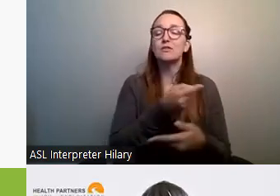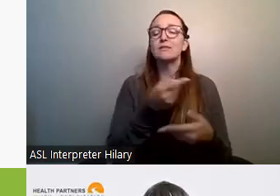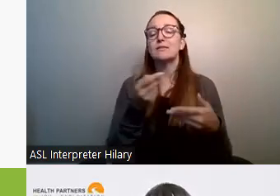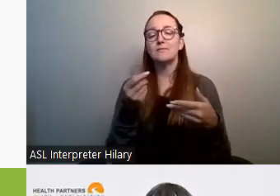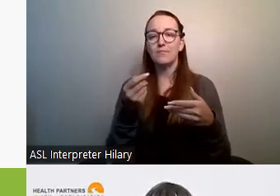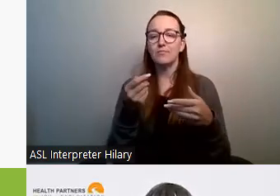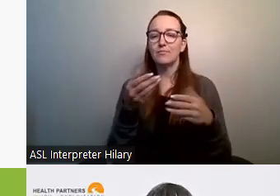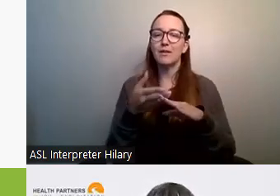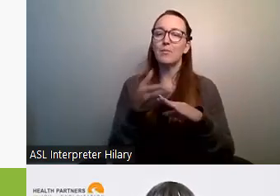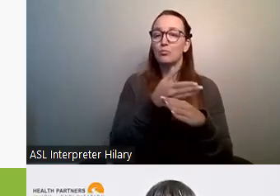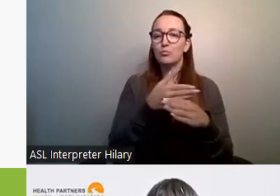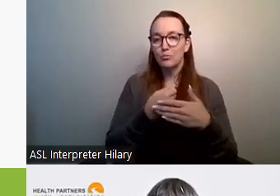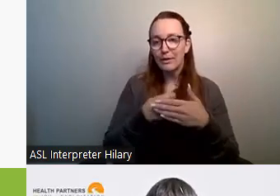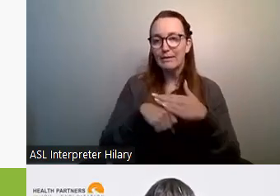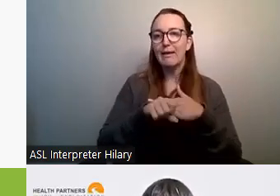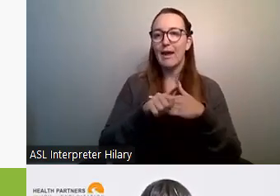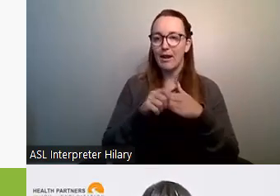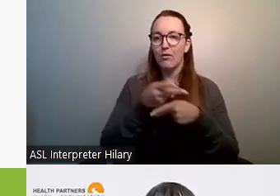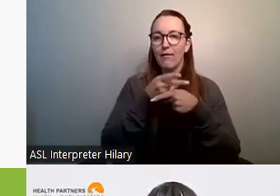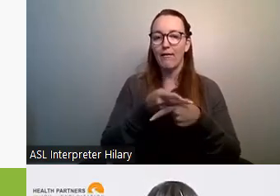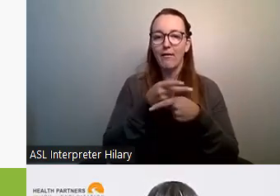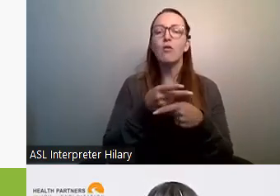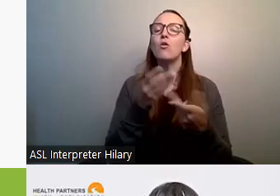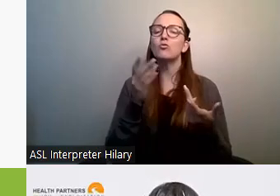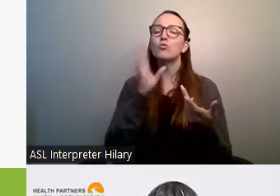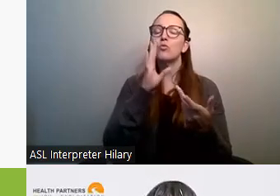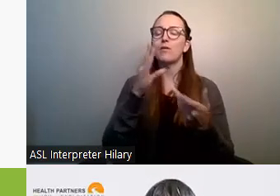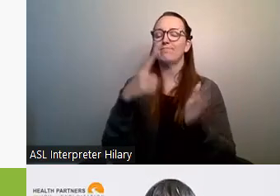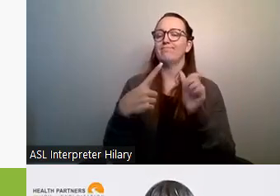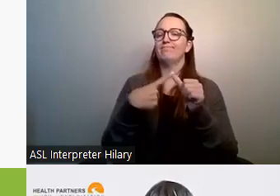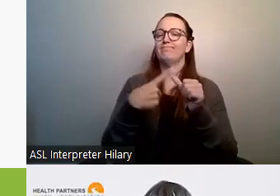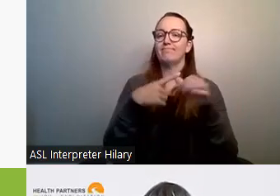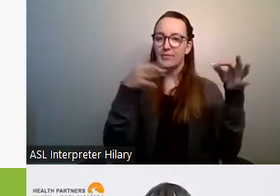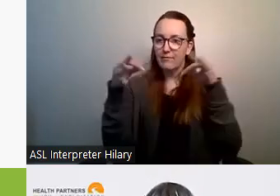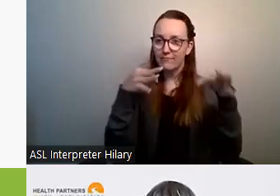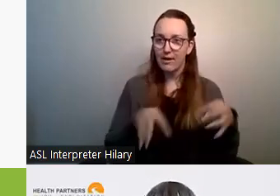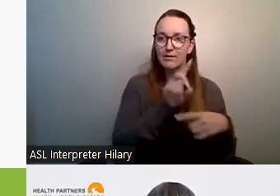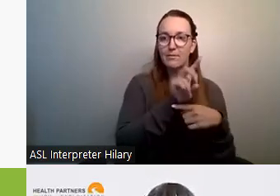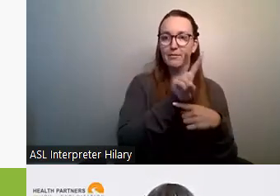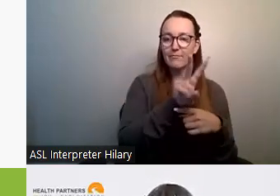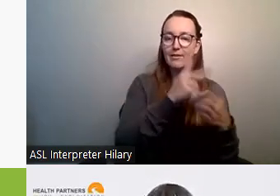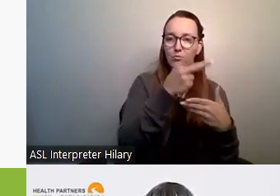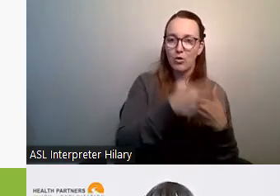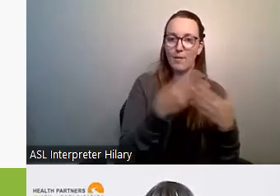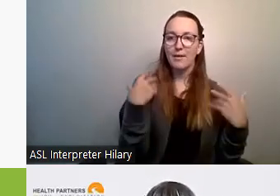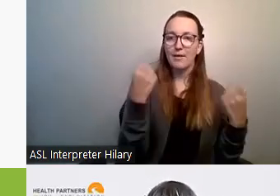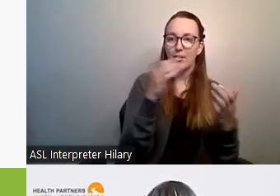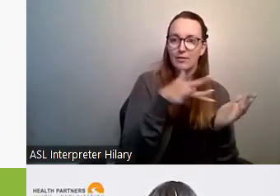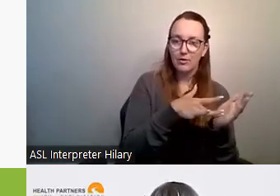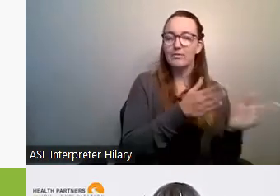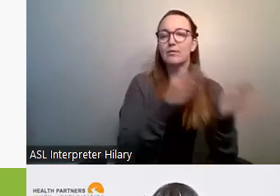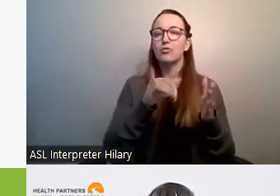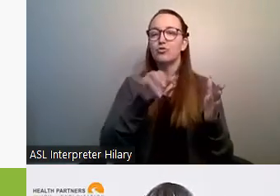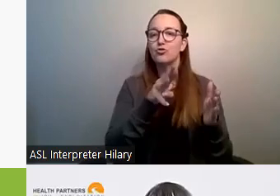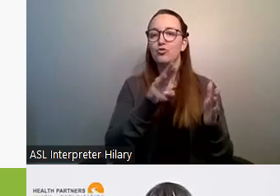to elaborate on these ideas. First, we'll define domestic violence programs and health centers. Then we'll hear from James about the